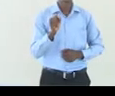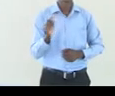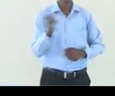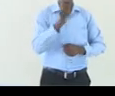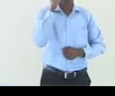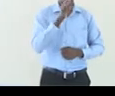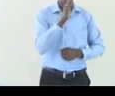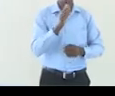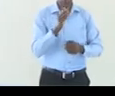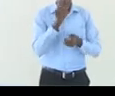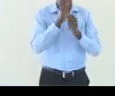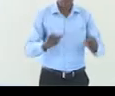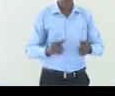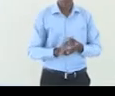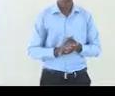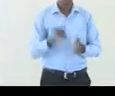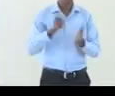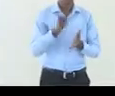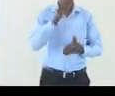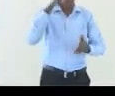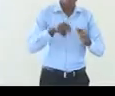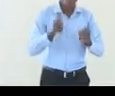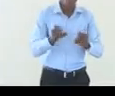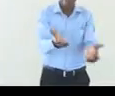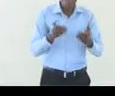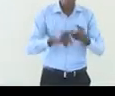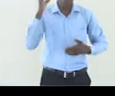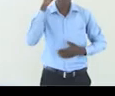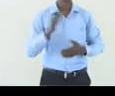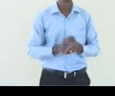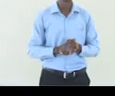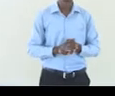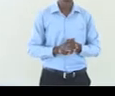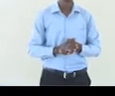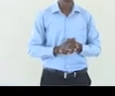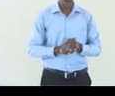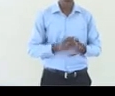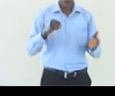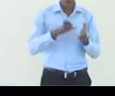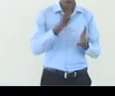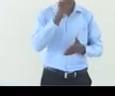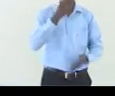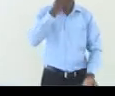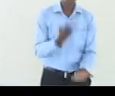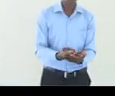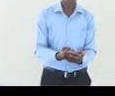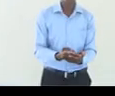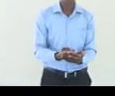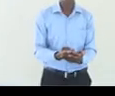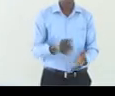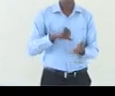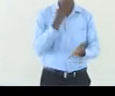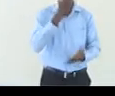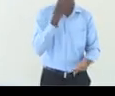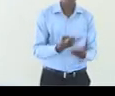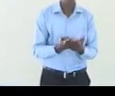blessing. Yeah. That is what people want to hear. It is well. It is